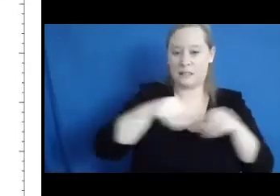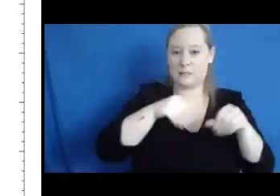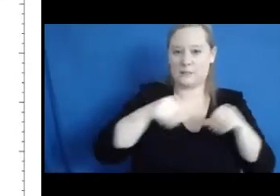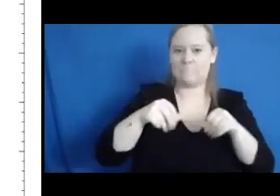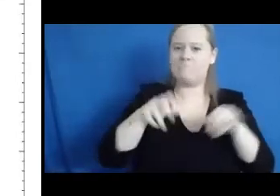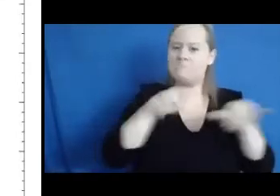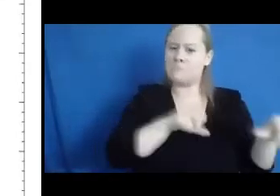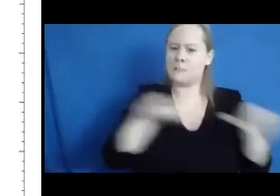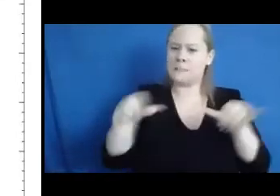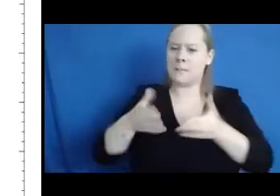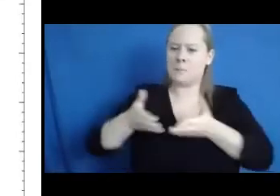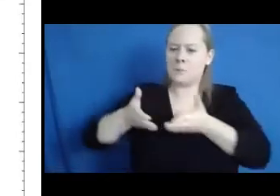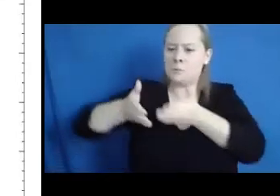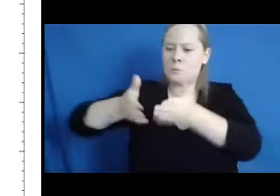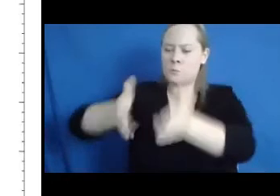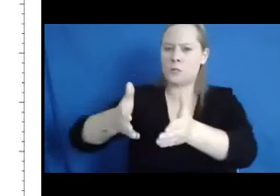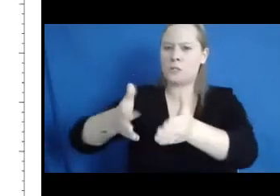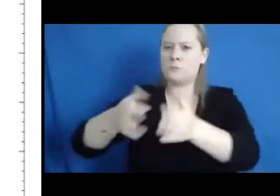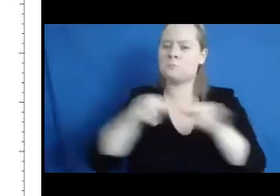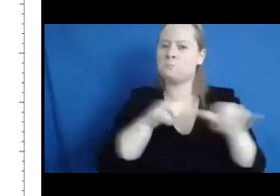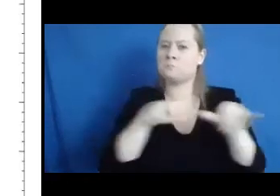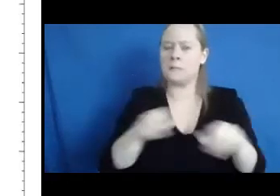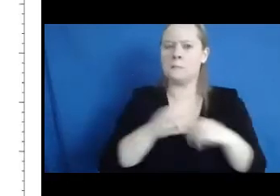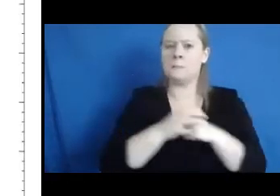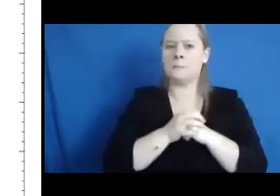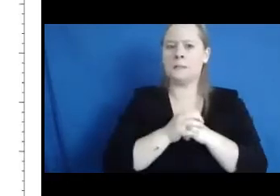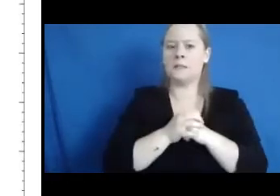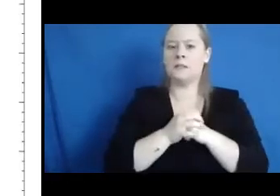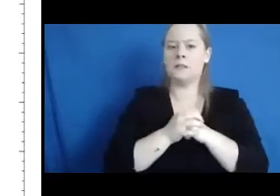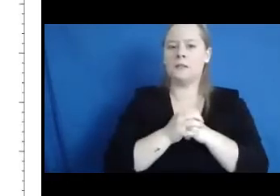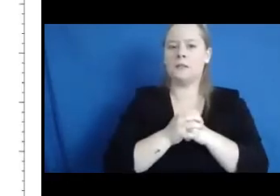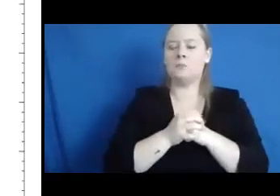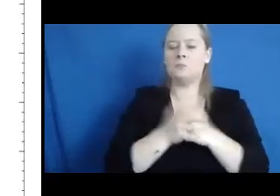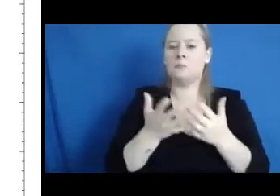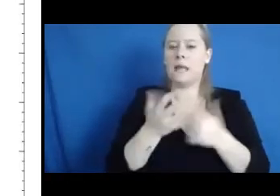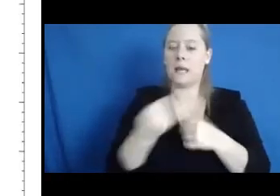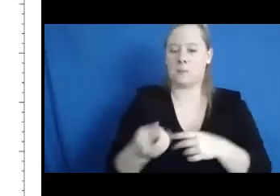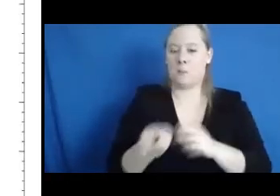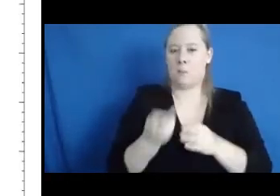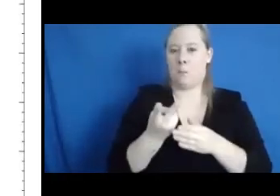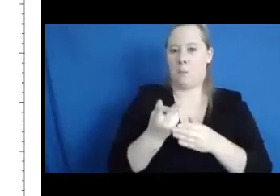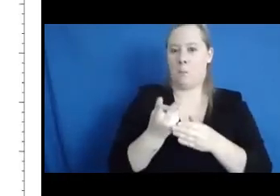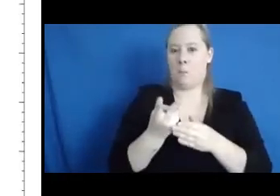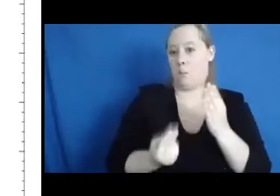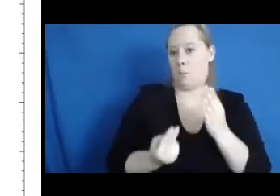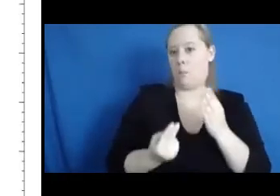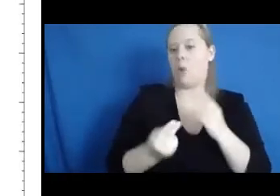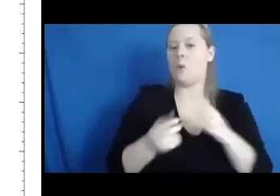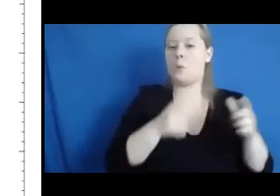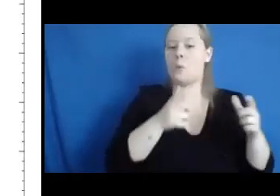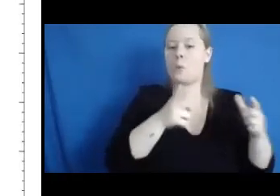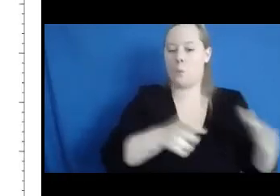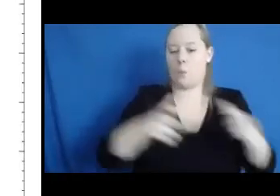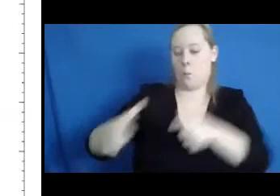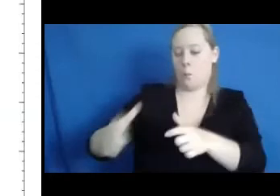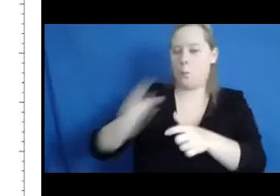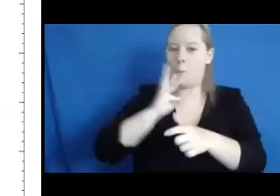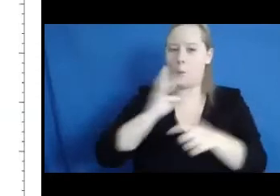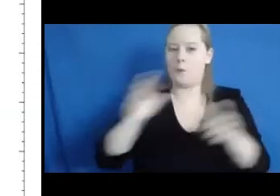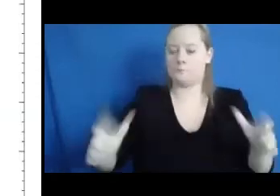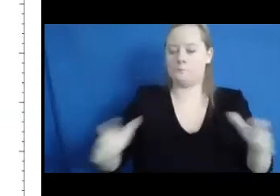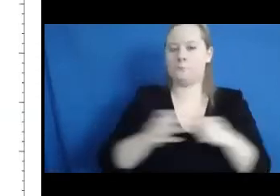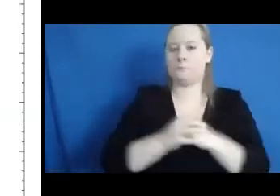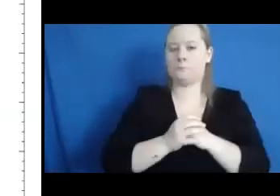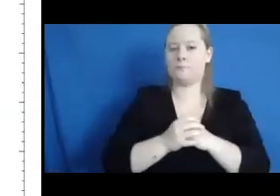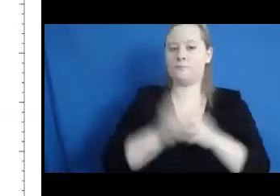or cores themselves and also among both of the reservoirs. And this is not surprising because